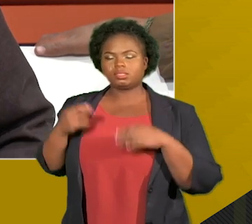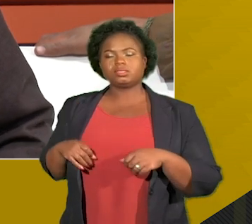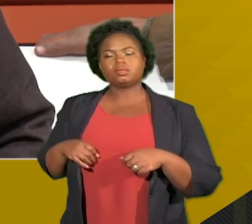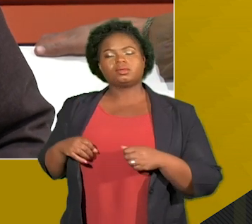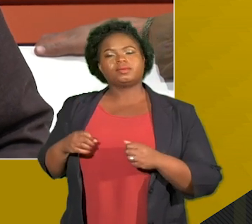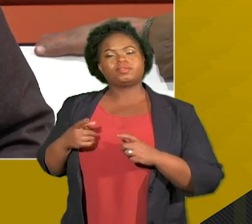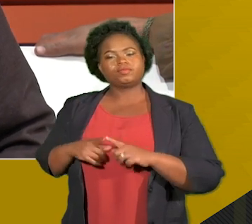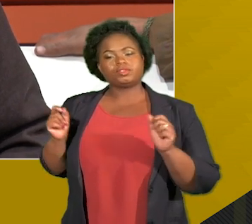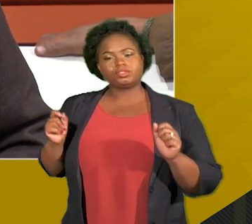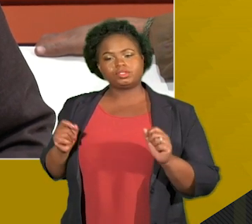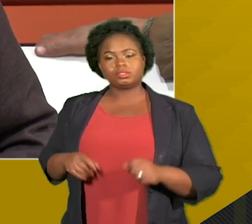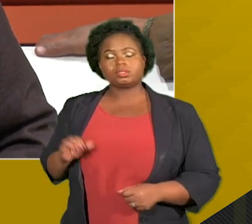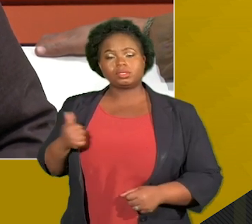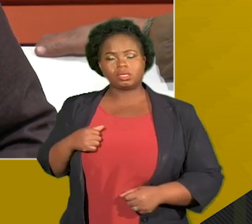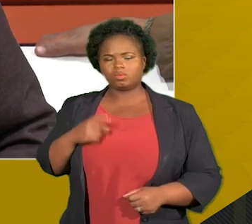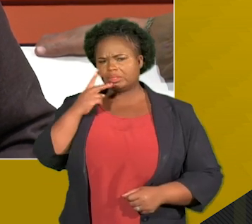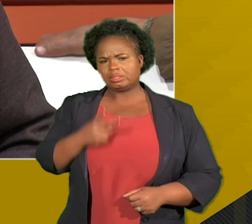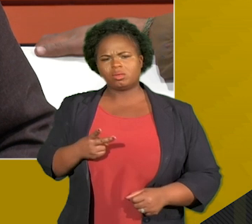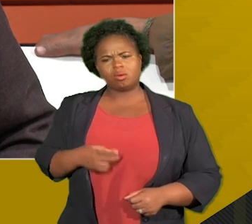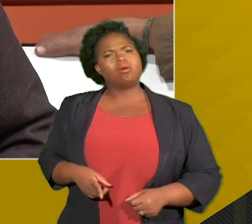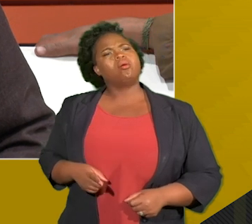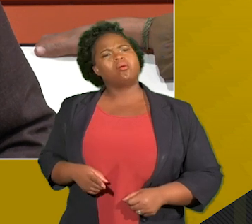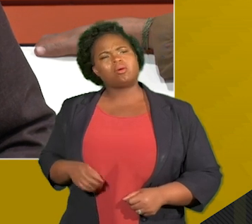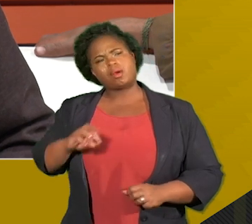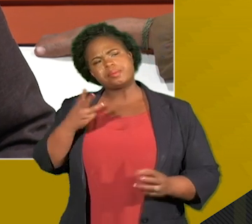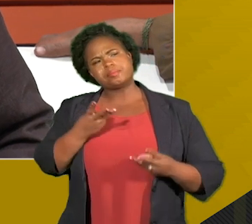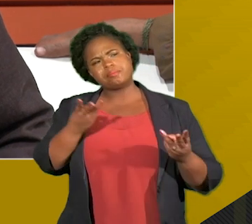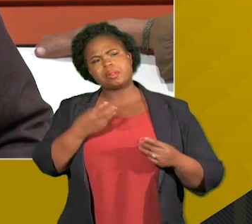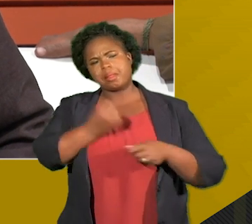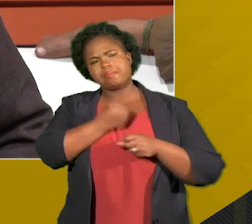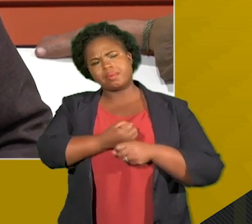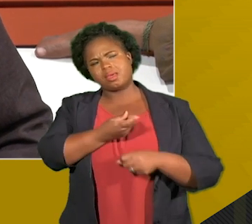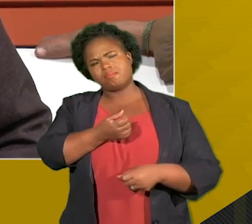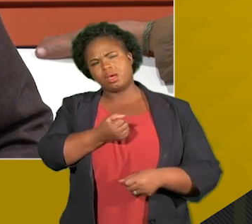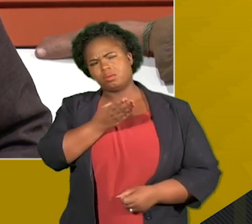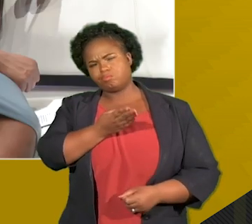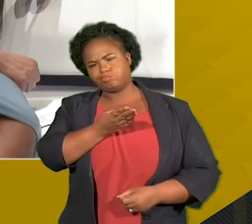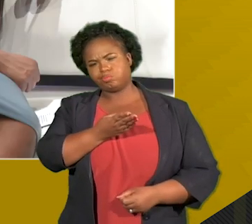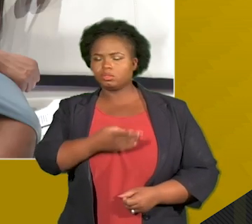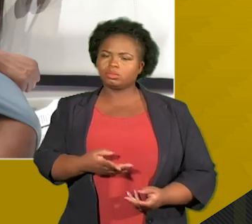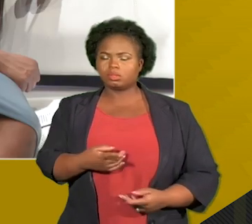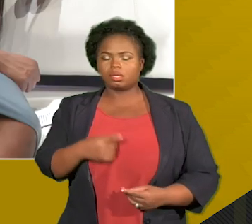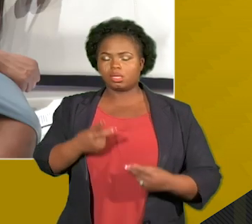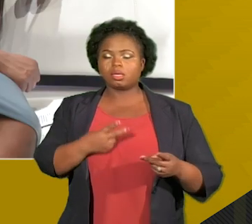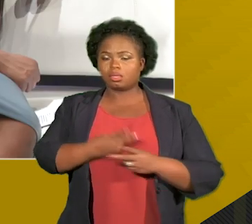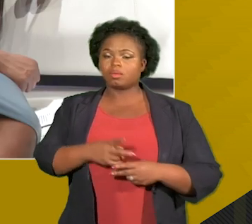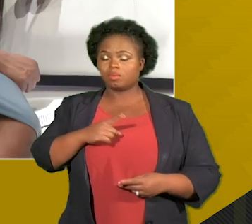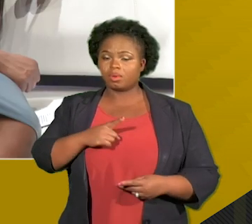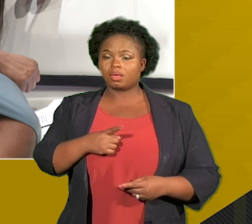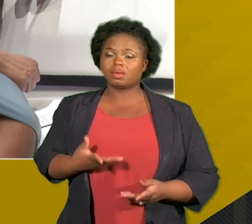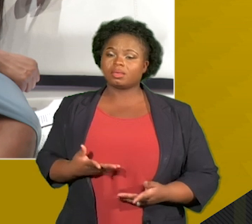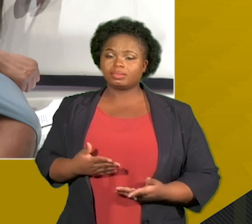university. And we noticed the amount of money we were making other artists and other galleries and other studios. Mm. I mean, these were the problems with the institutions